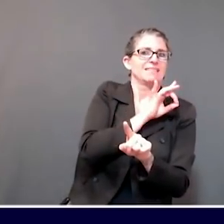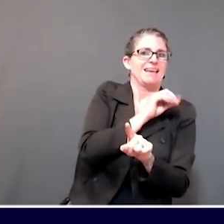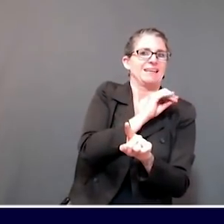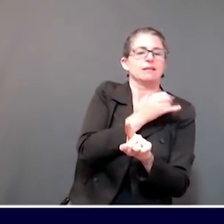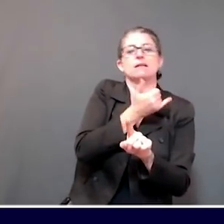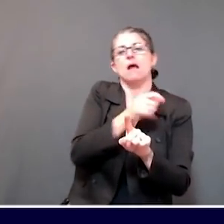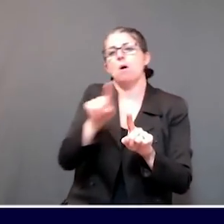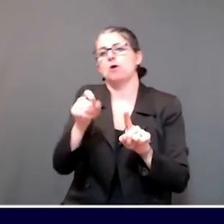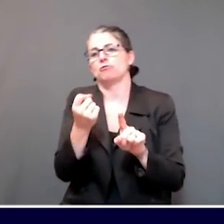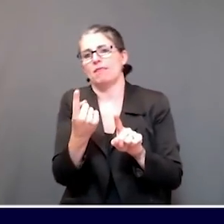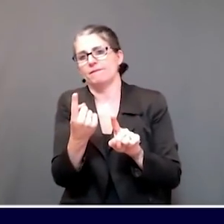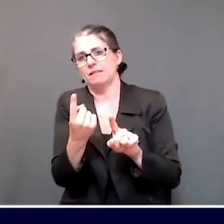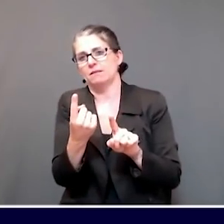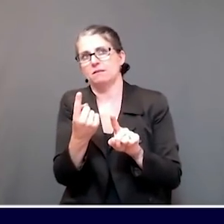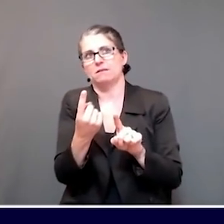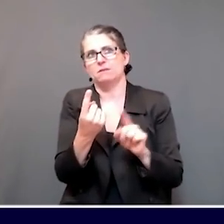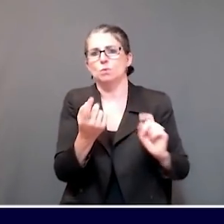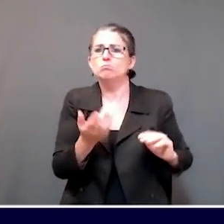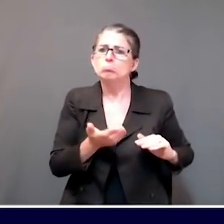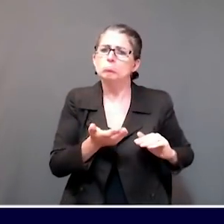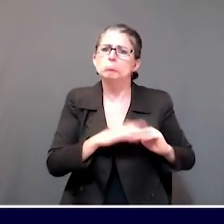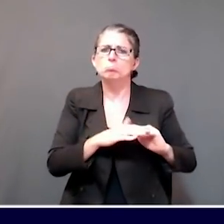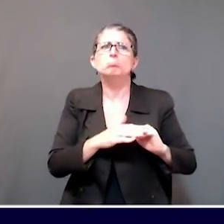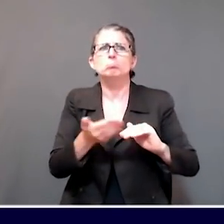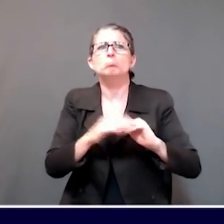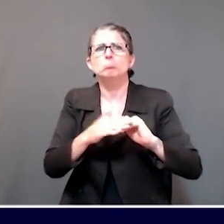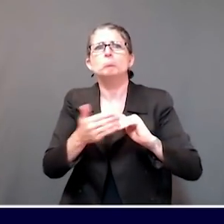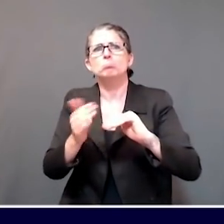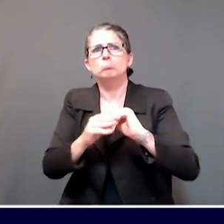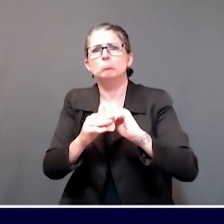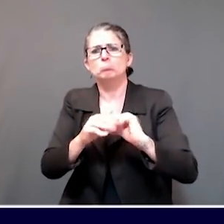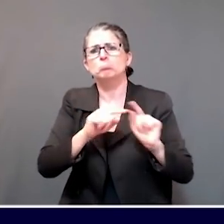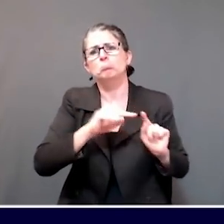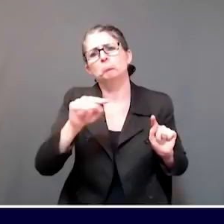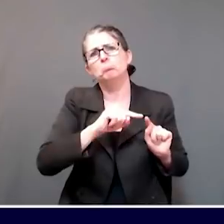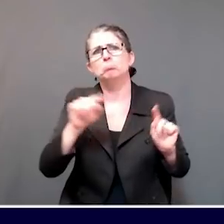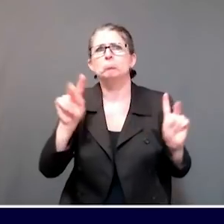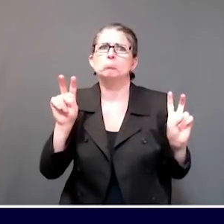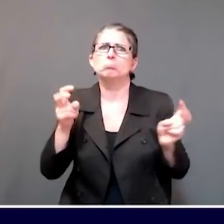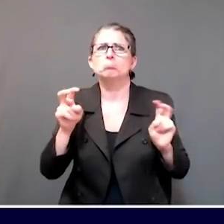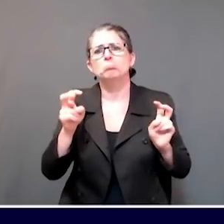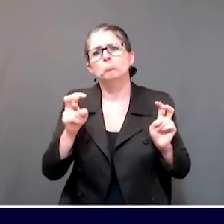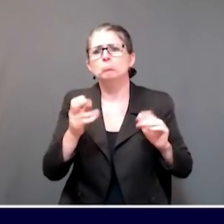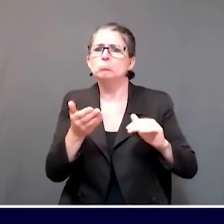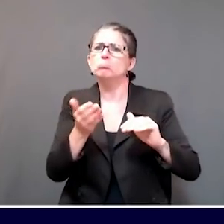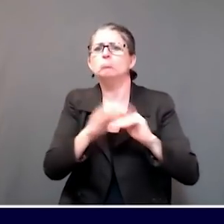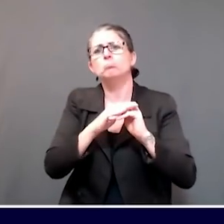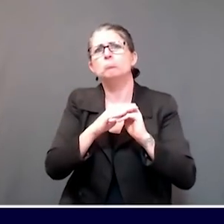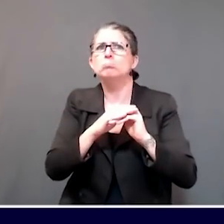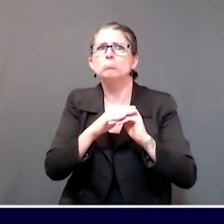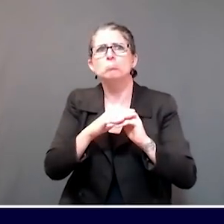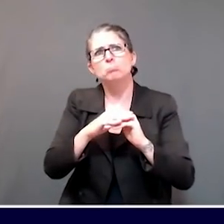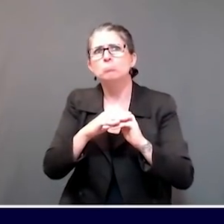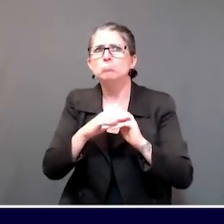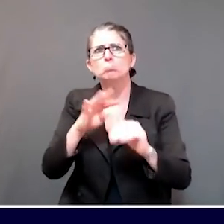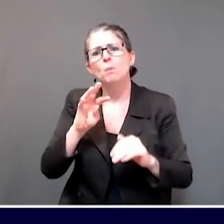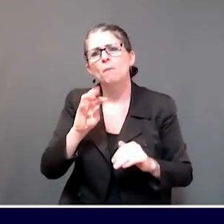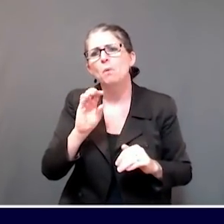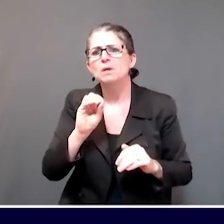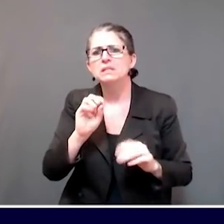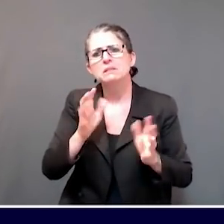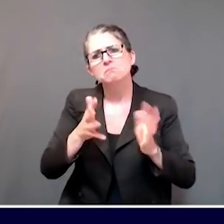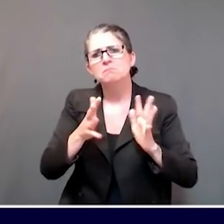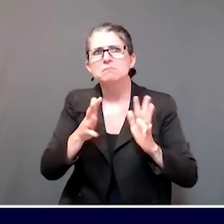those individuals who have been recently diagnosed are still within the state, or rather they are New Hampshire residents who